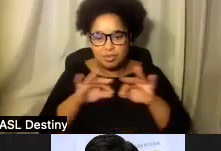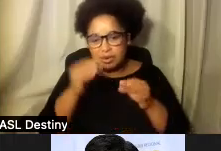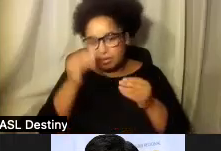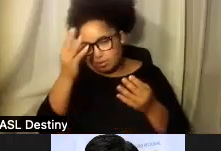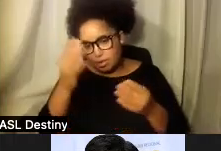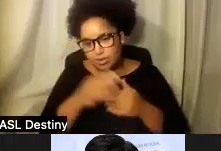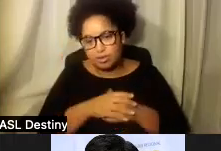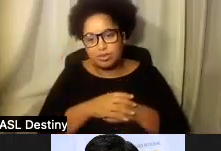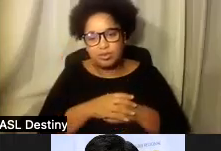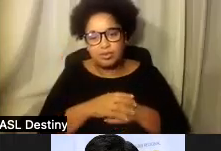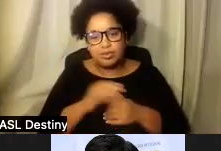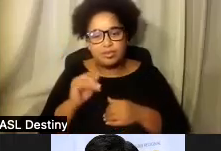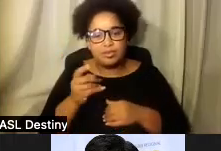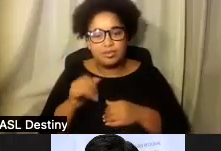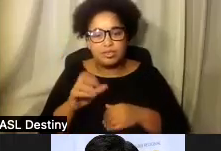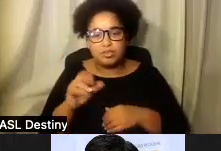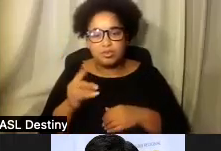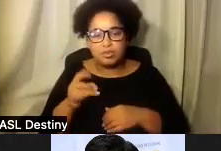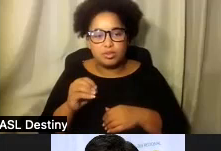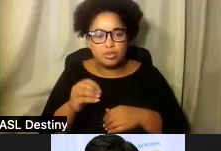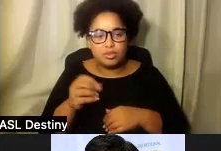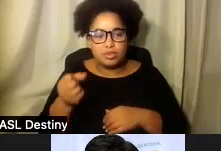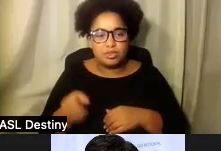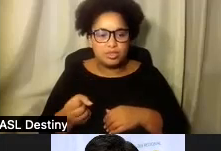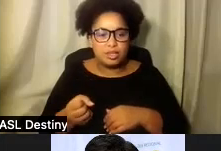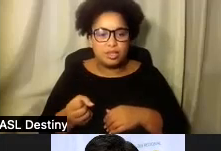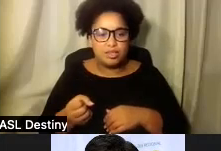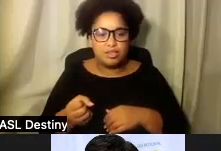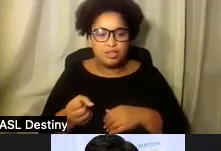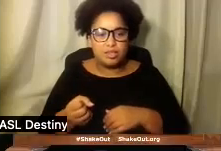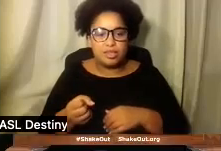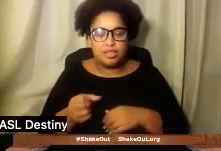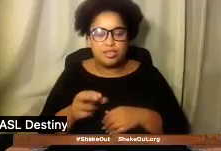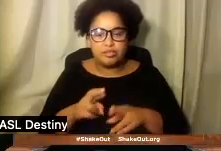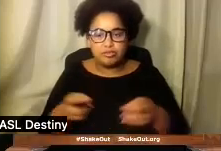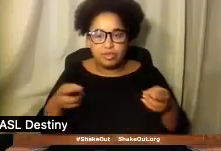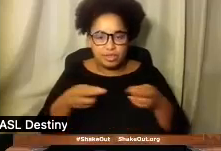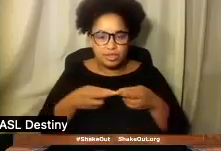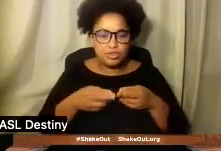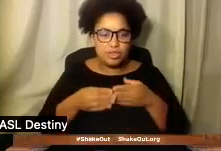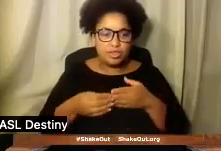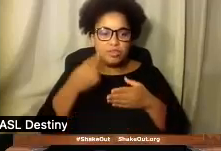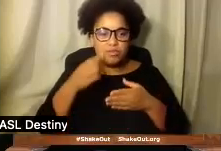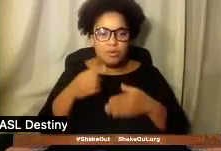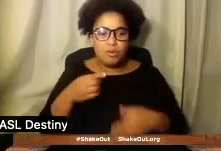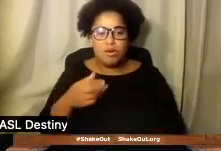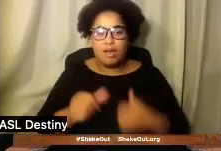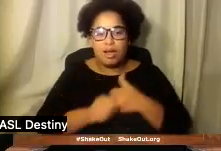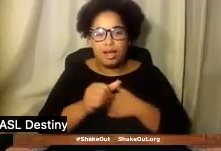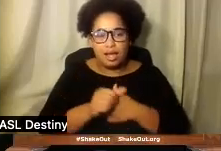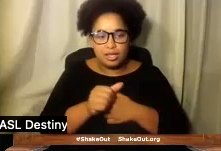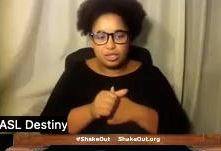information. So Anthony Roggio is the Southern Region Lead Hazard Mitigation Specialist from the